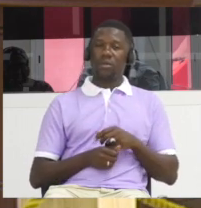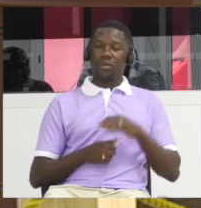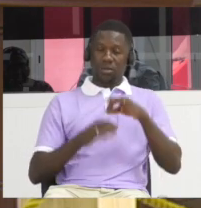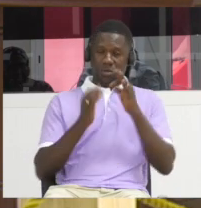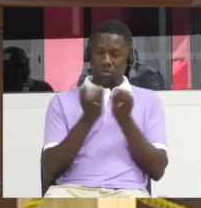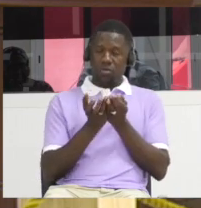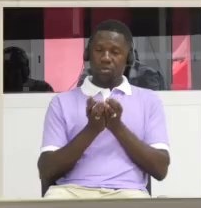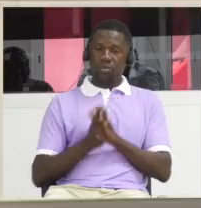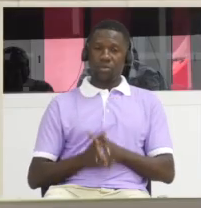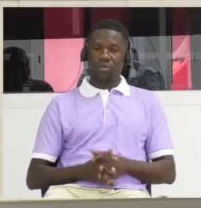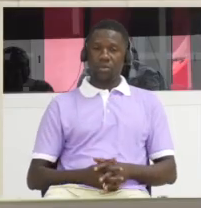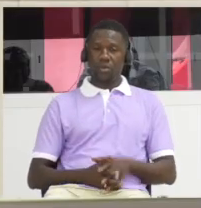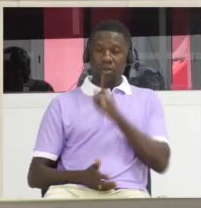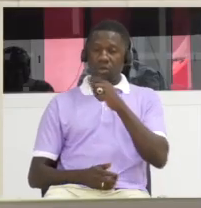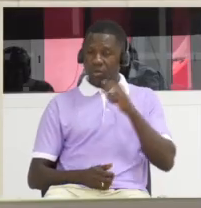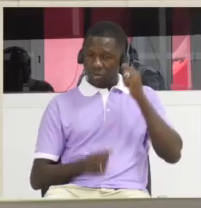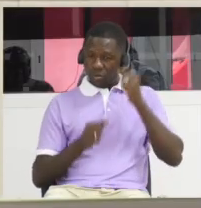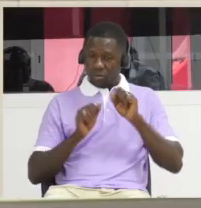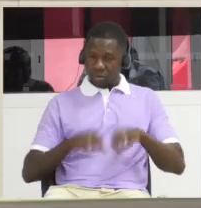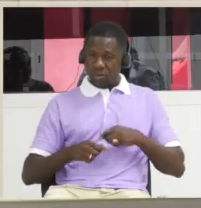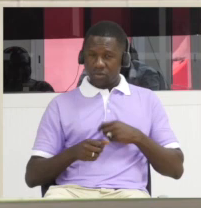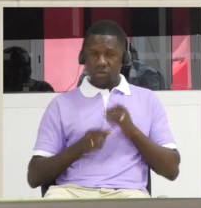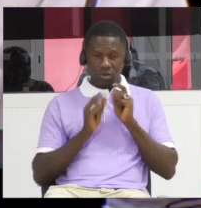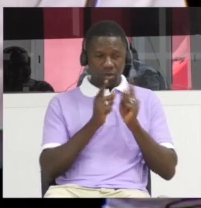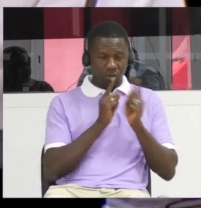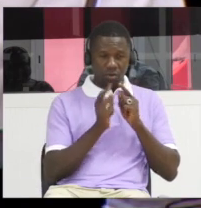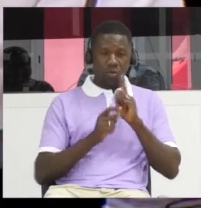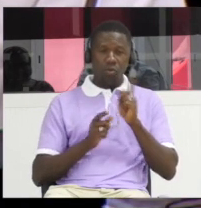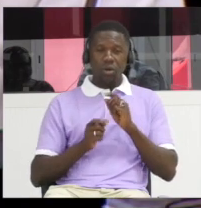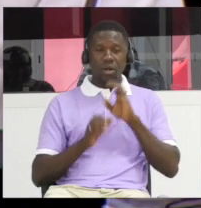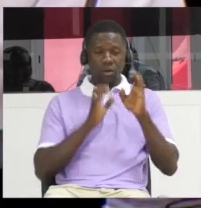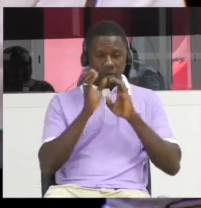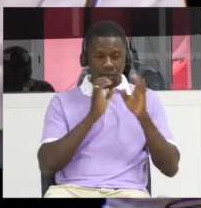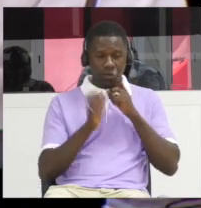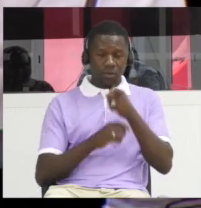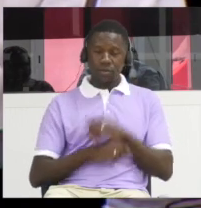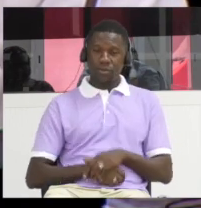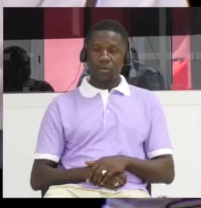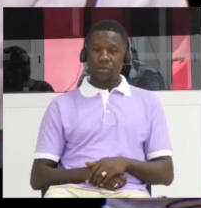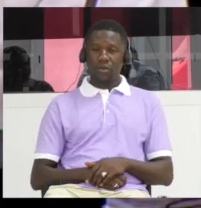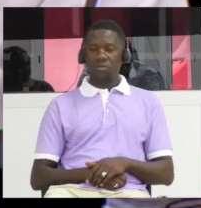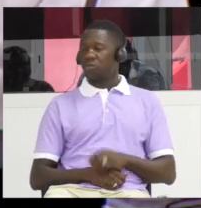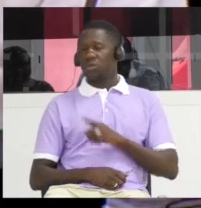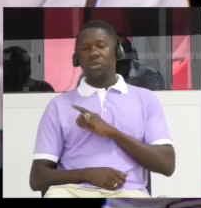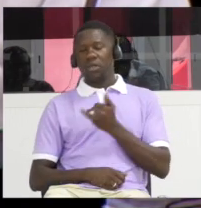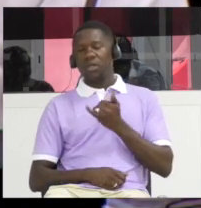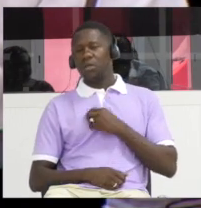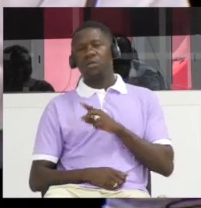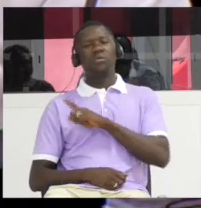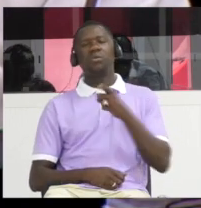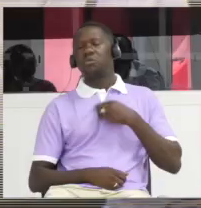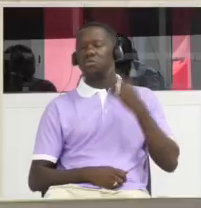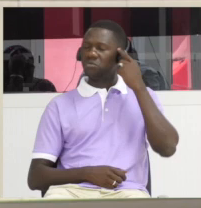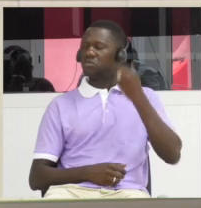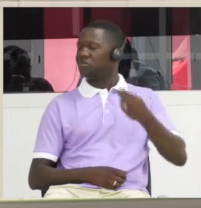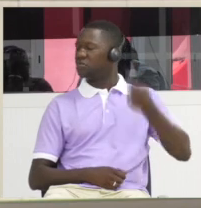what your mission was? Yeah. They were not interested. Can you tell us that conversation, who you spoke to and what you said and how it